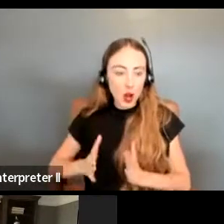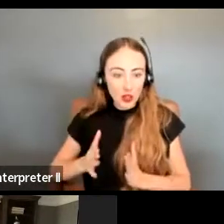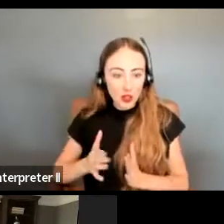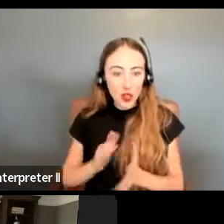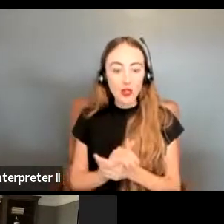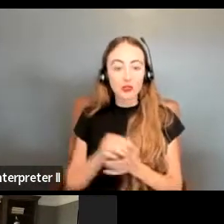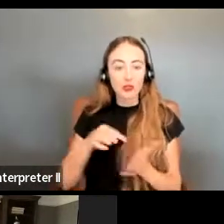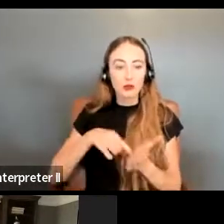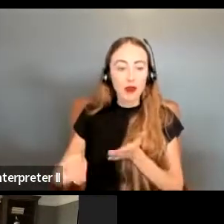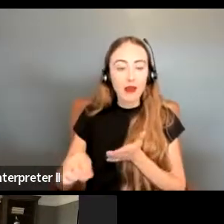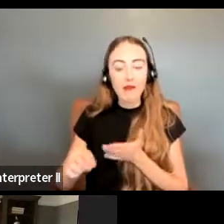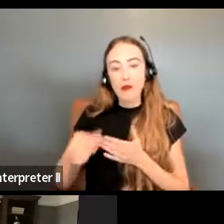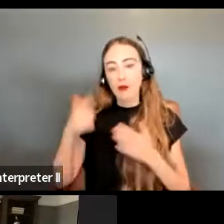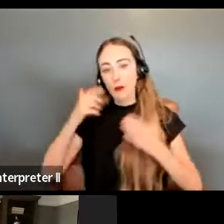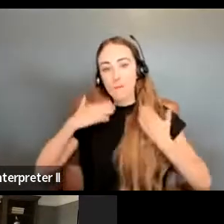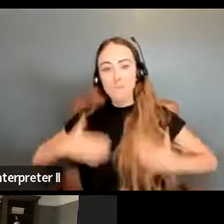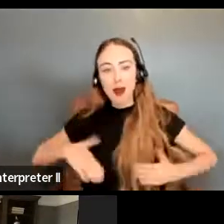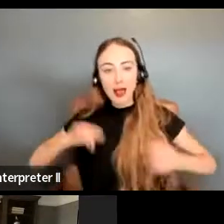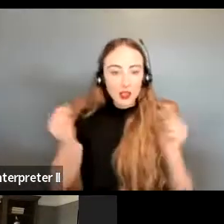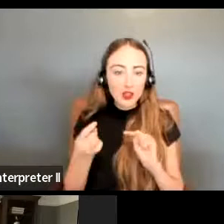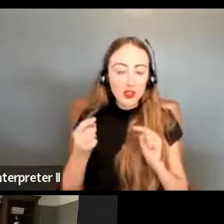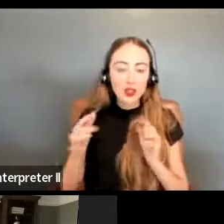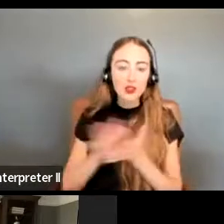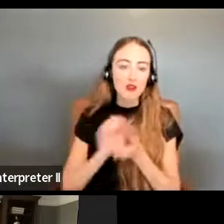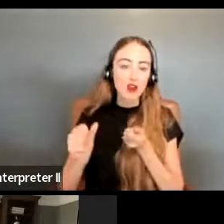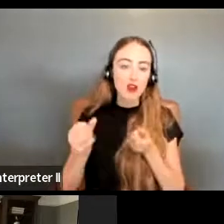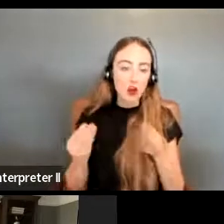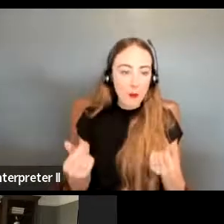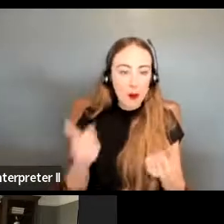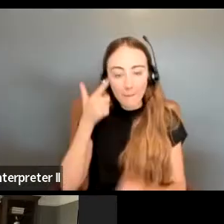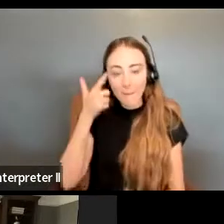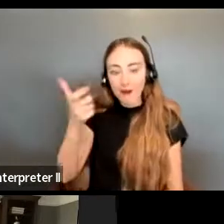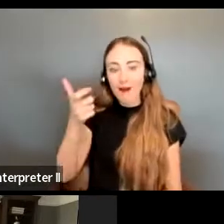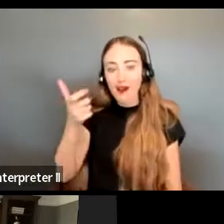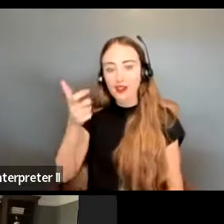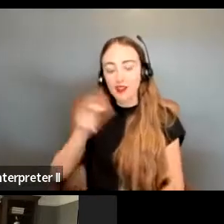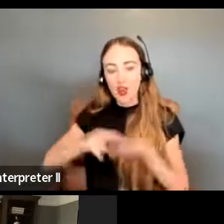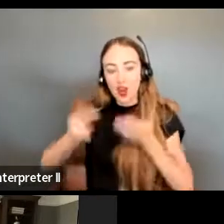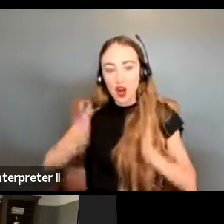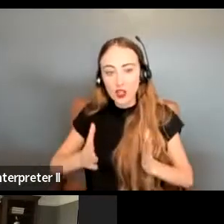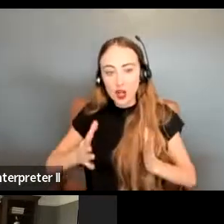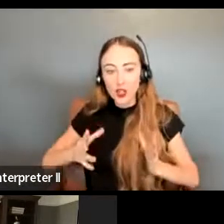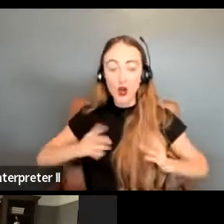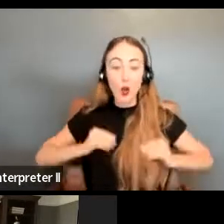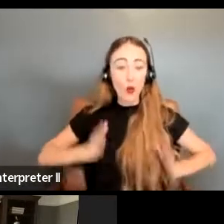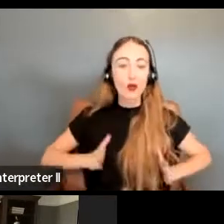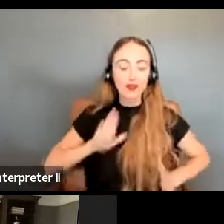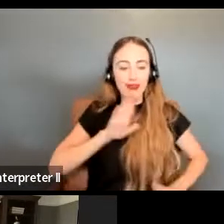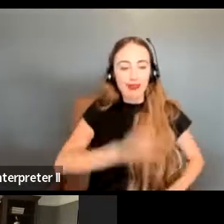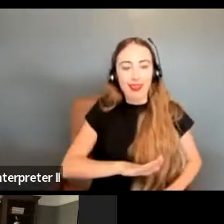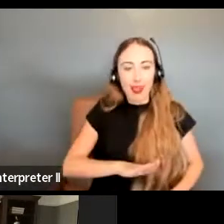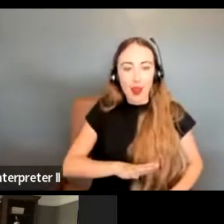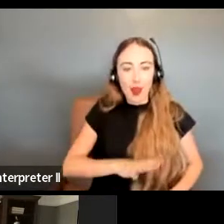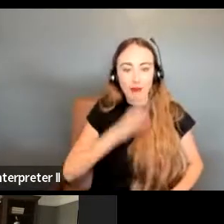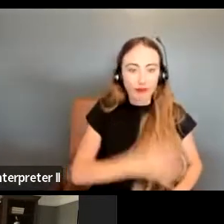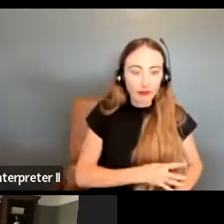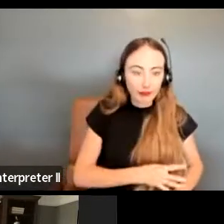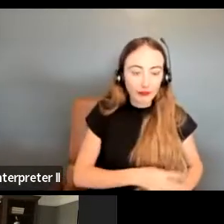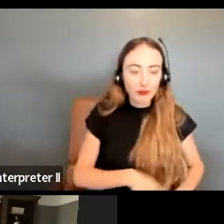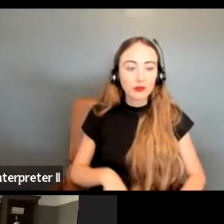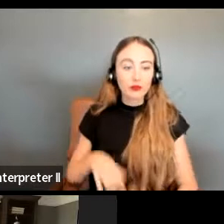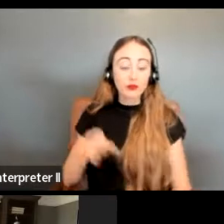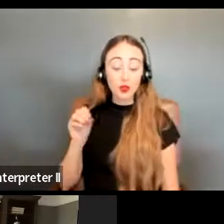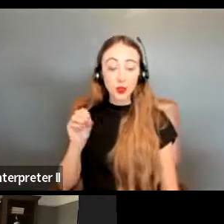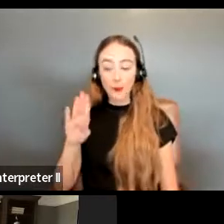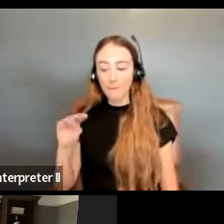bodily injury or destruction of property caused by the contractor or owner's negligence. At the same time, Councilmembers